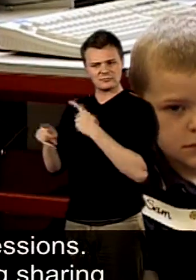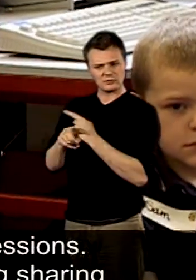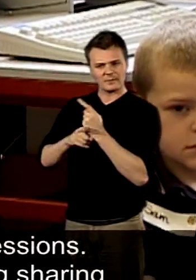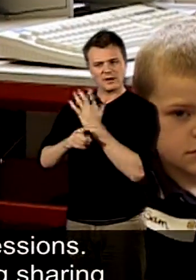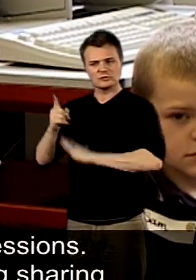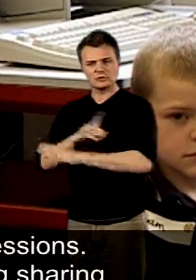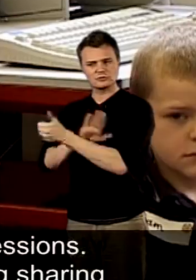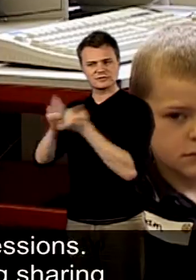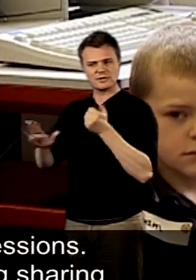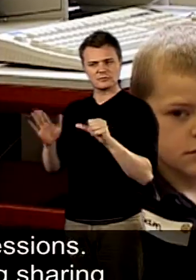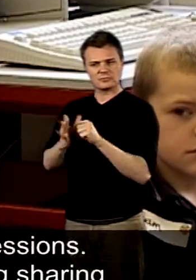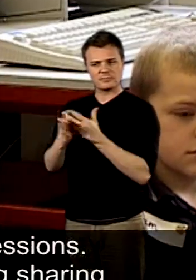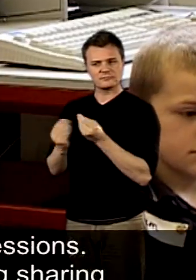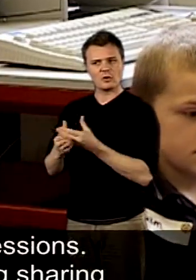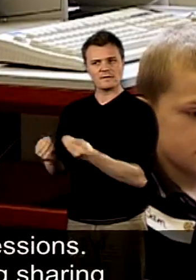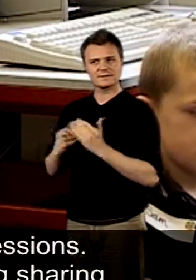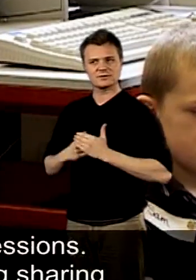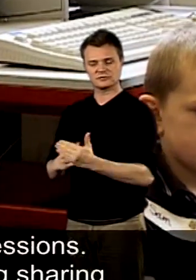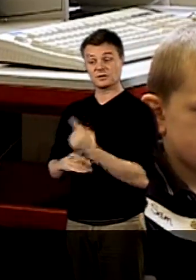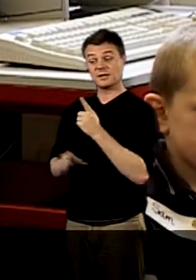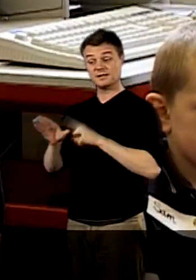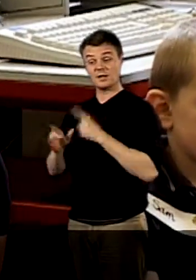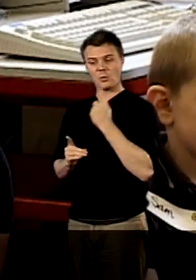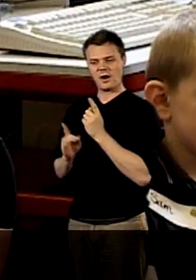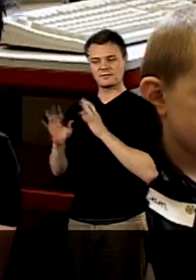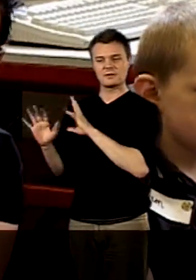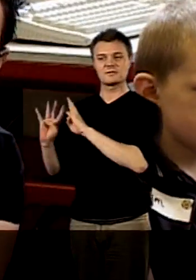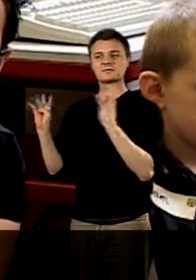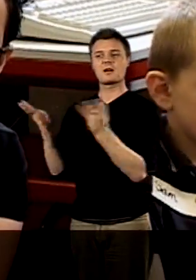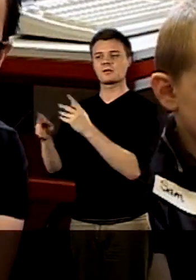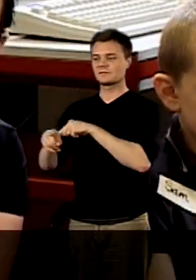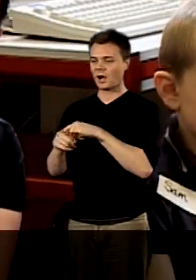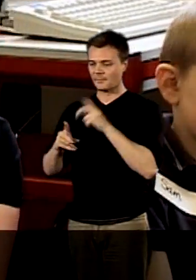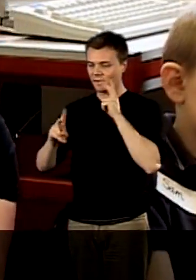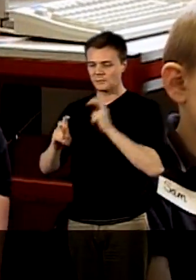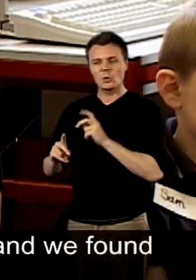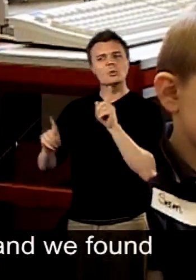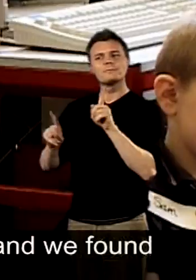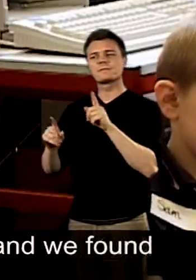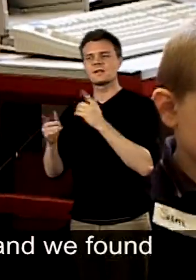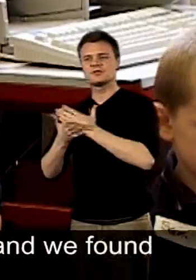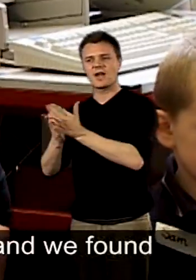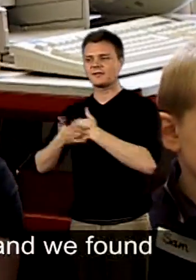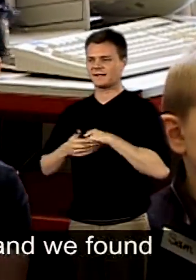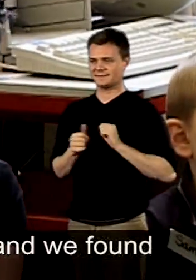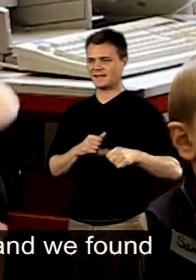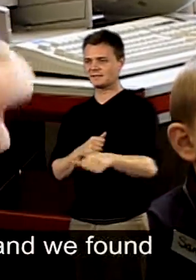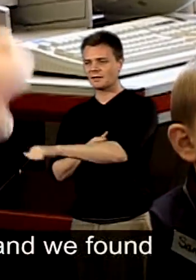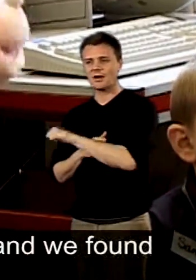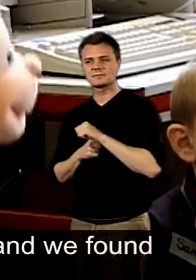sessions. This year one circle time is exploring sharing and taking turns. We started